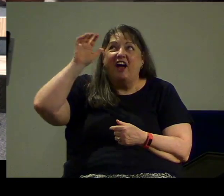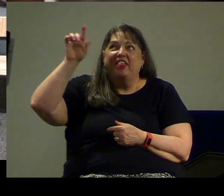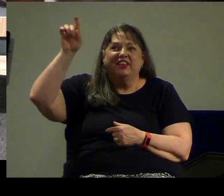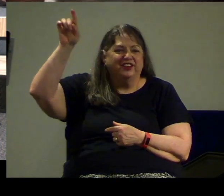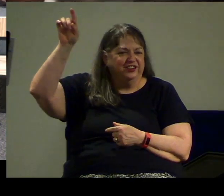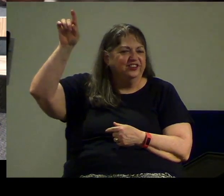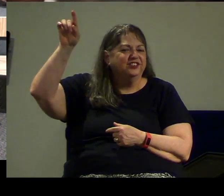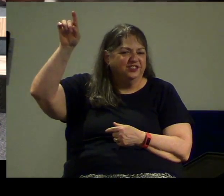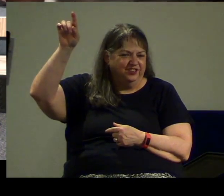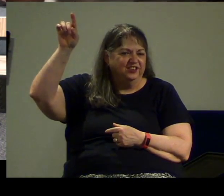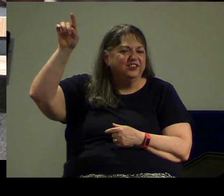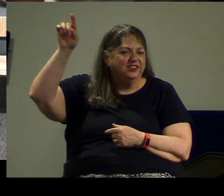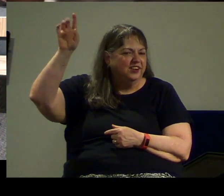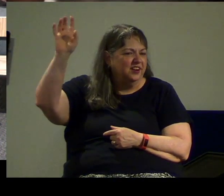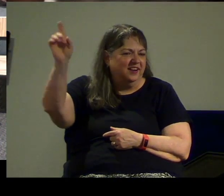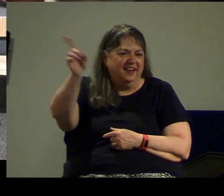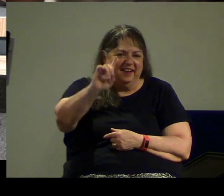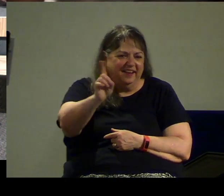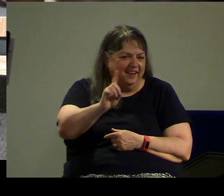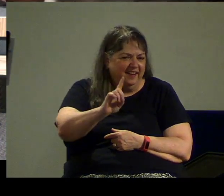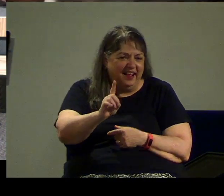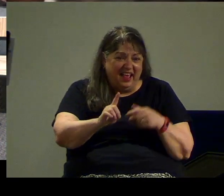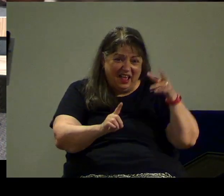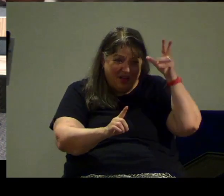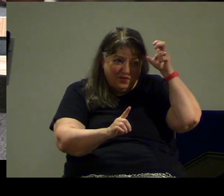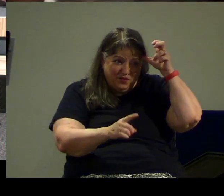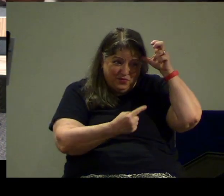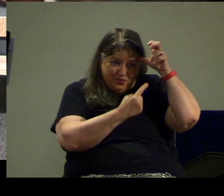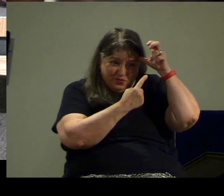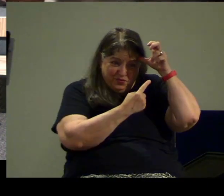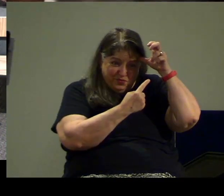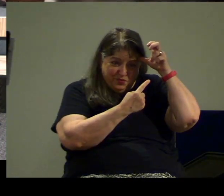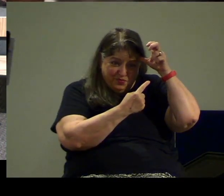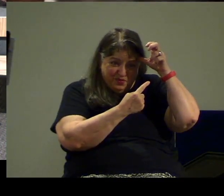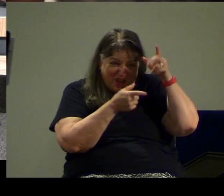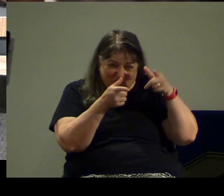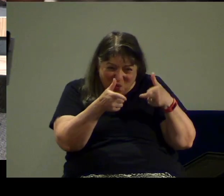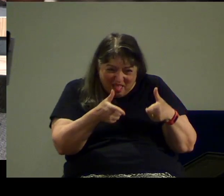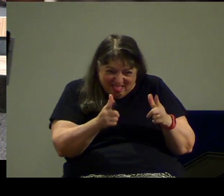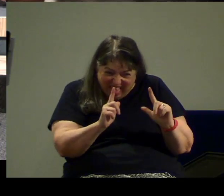your life whatever it is.